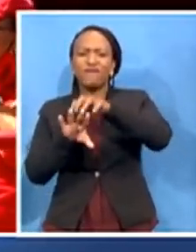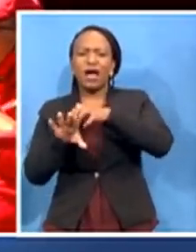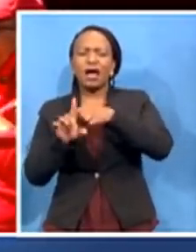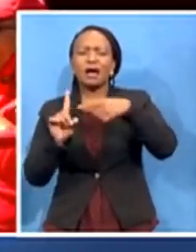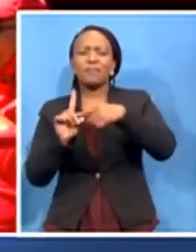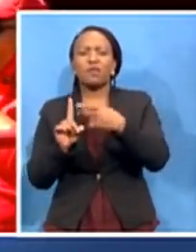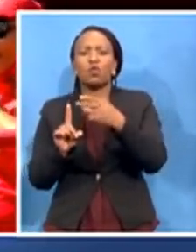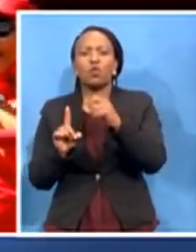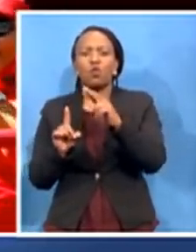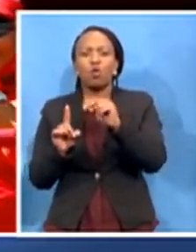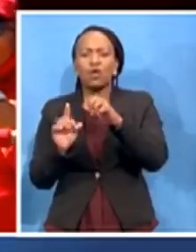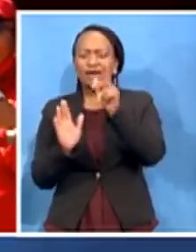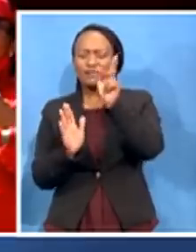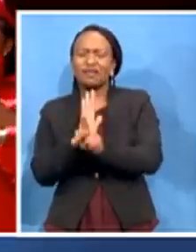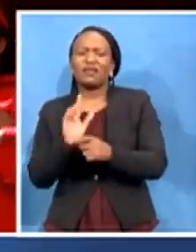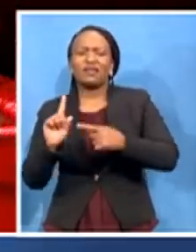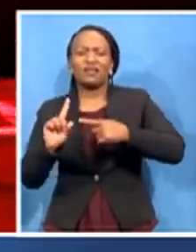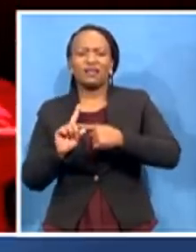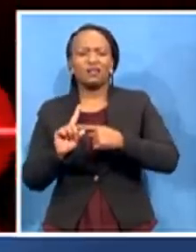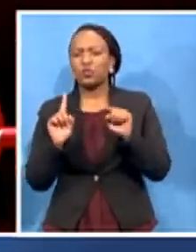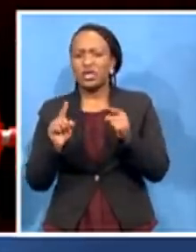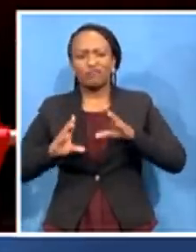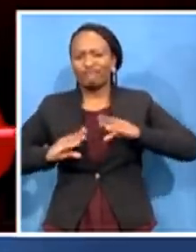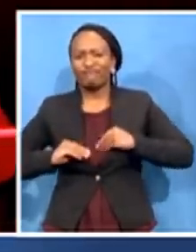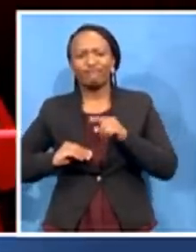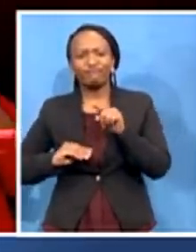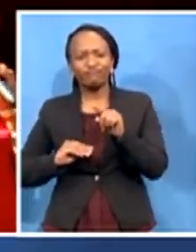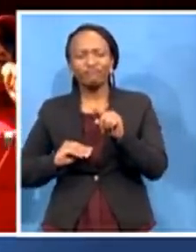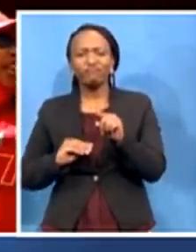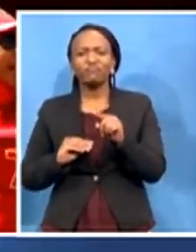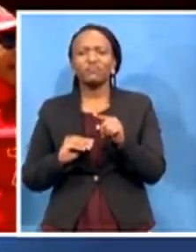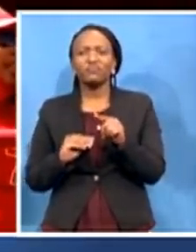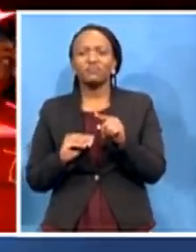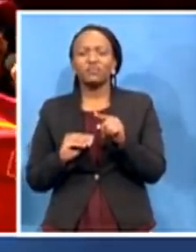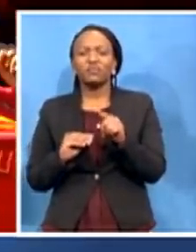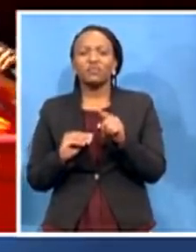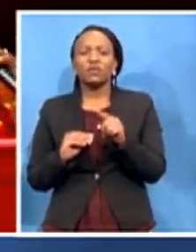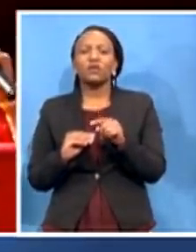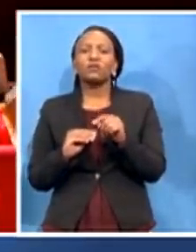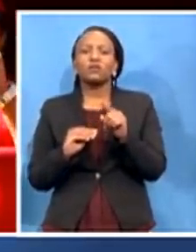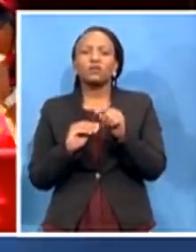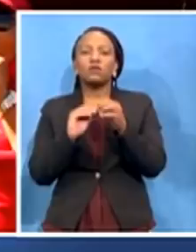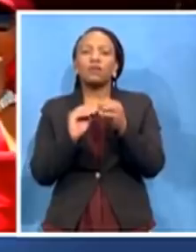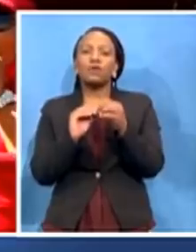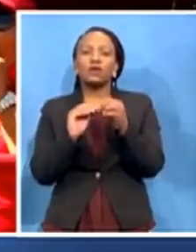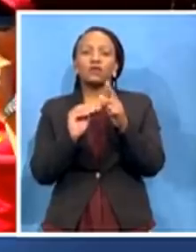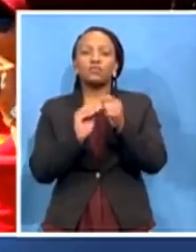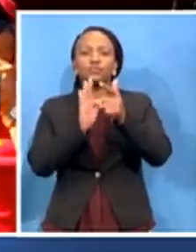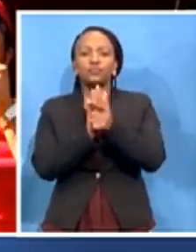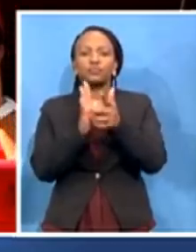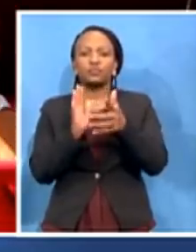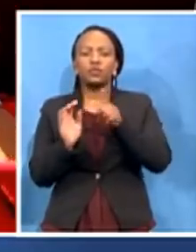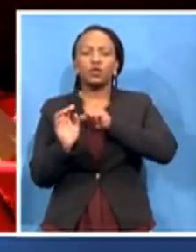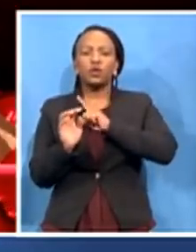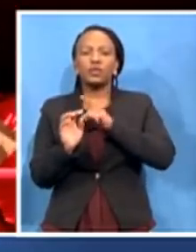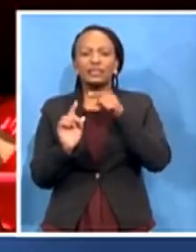be tolerated, and that the law must take its course. But also, how can the law